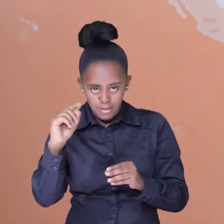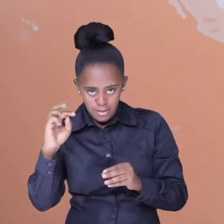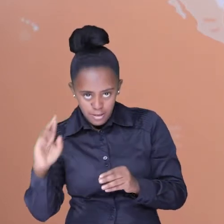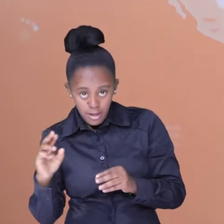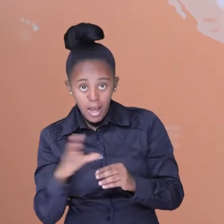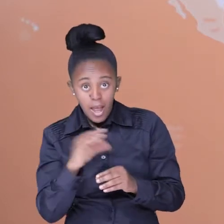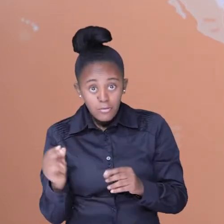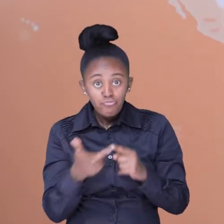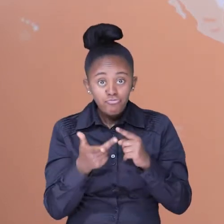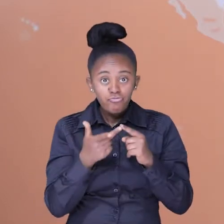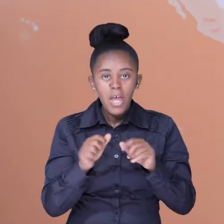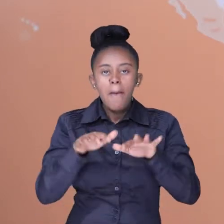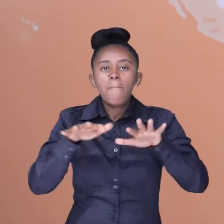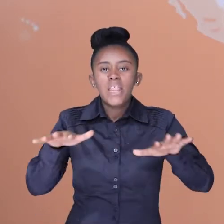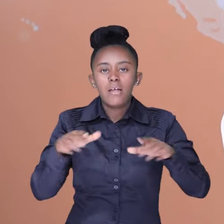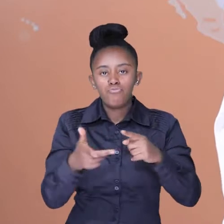and what? Emitter.